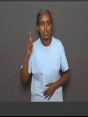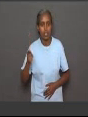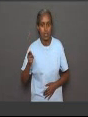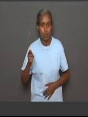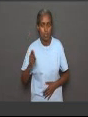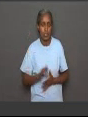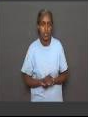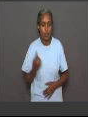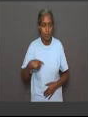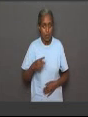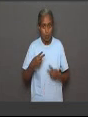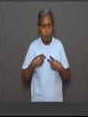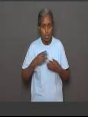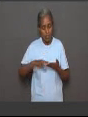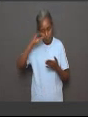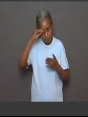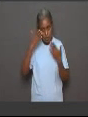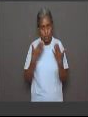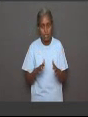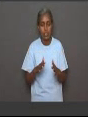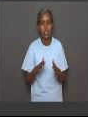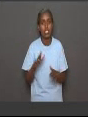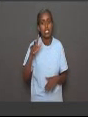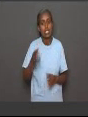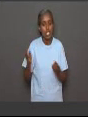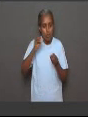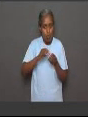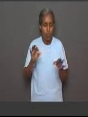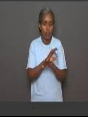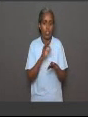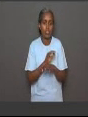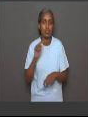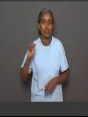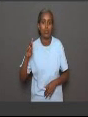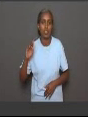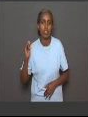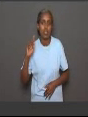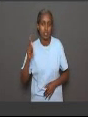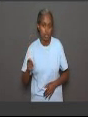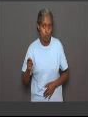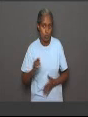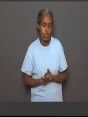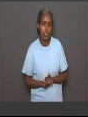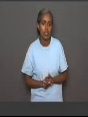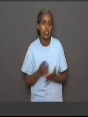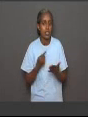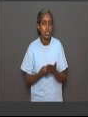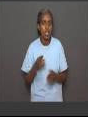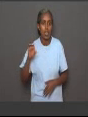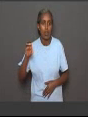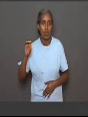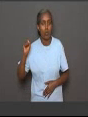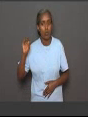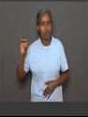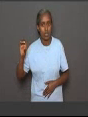of trigonometry. We have also learned 3 more functions of trigonometry.